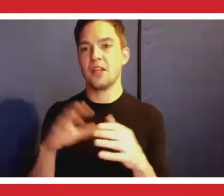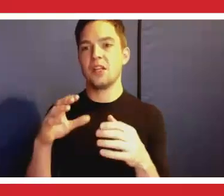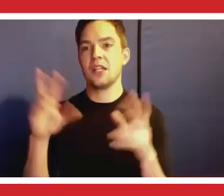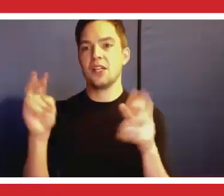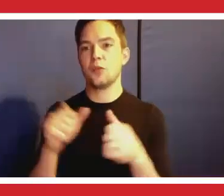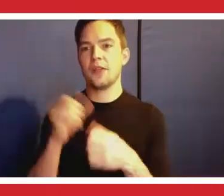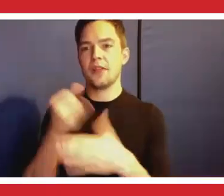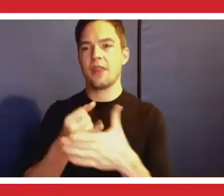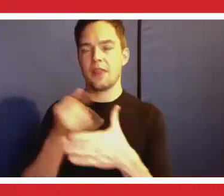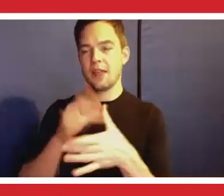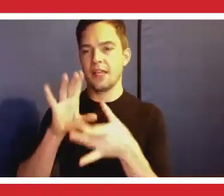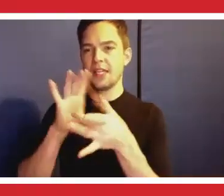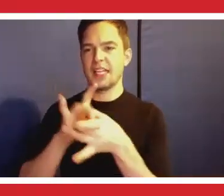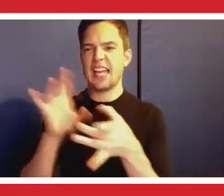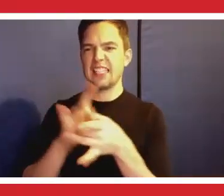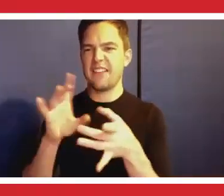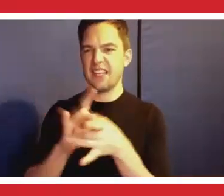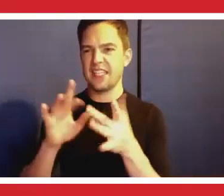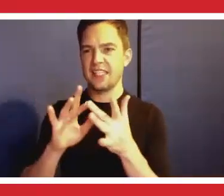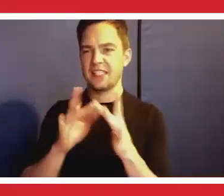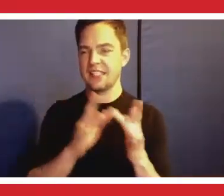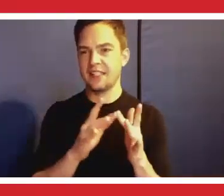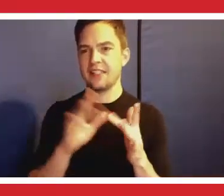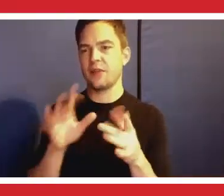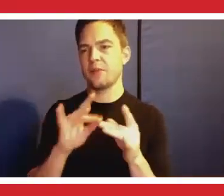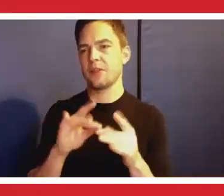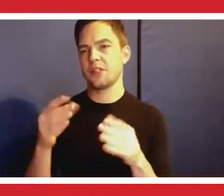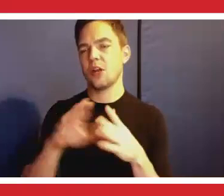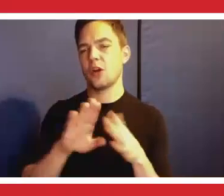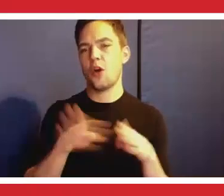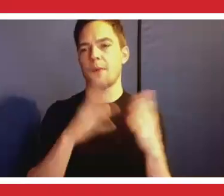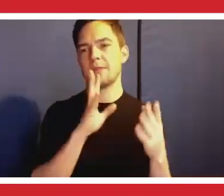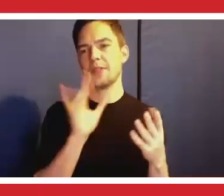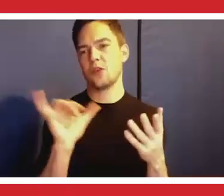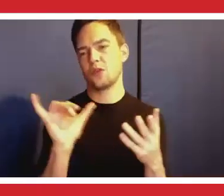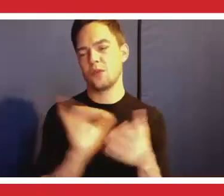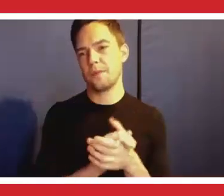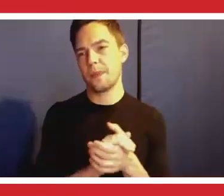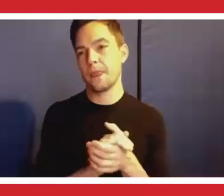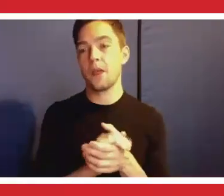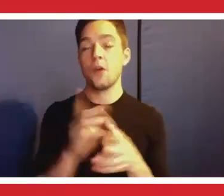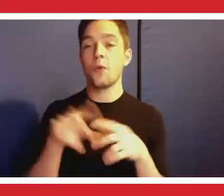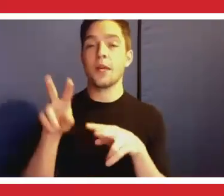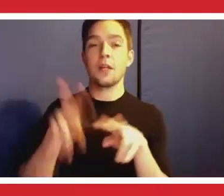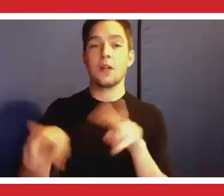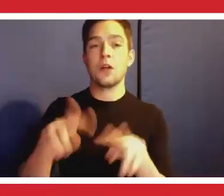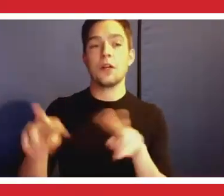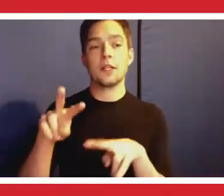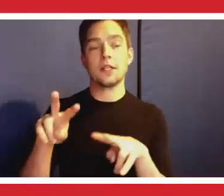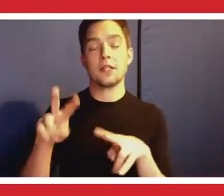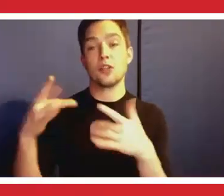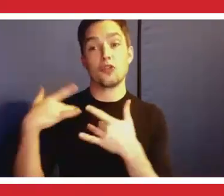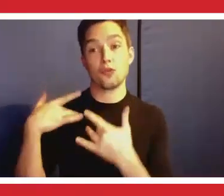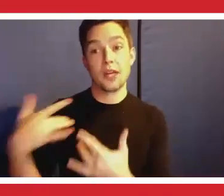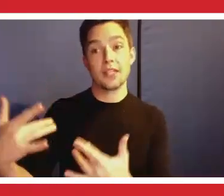actually something that was mentioned by our opening speech also. But when we look at the trends, I